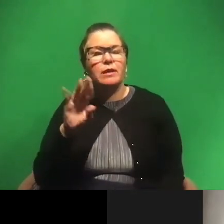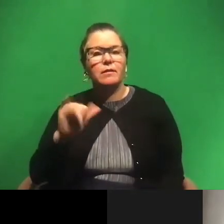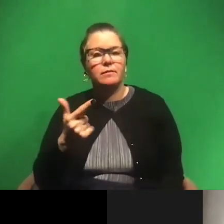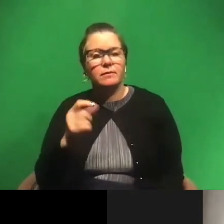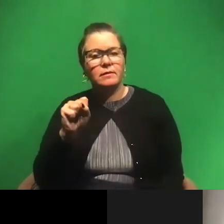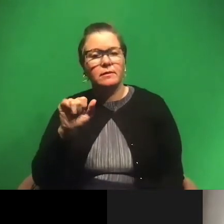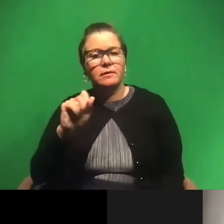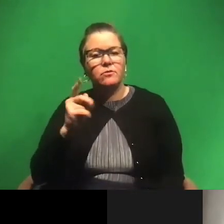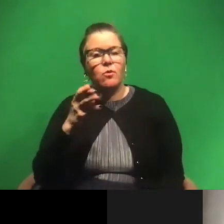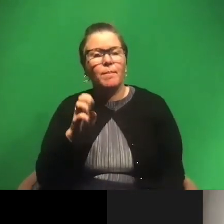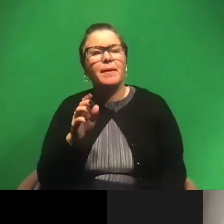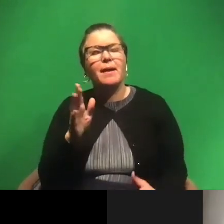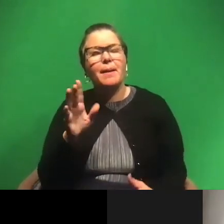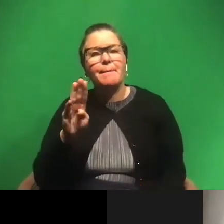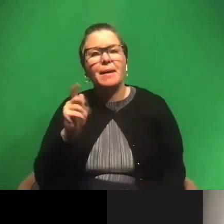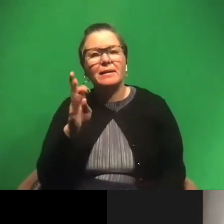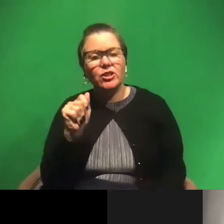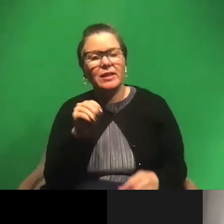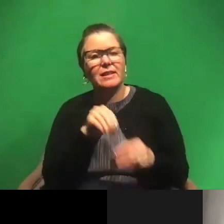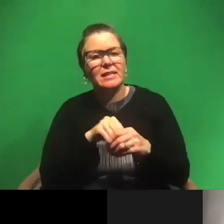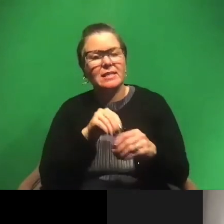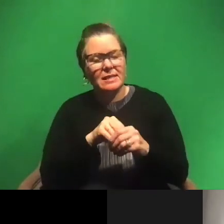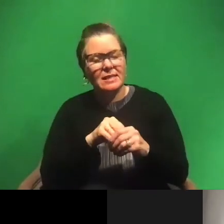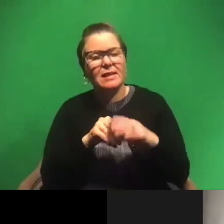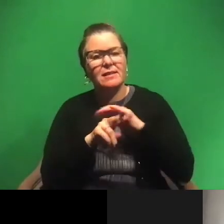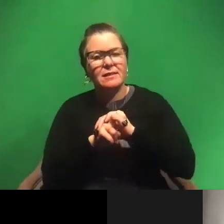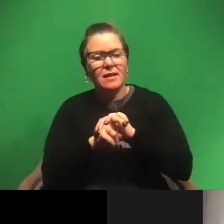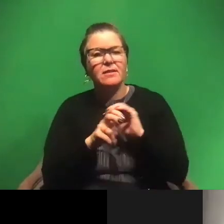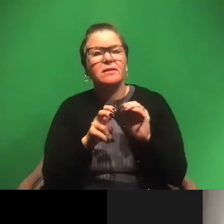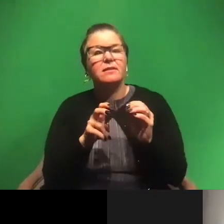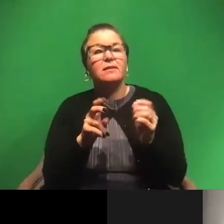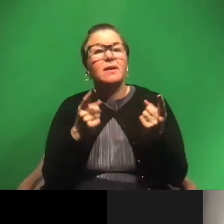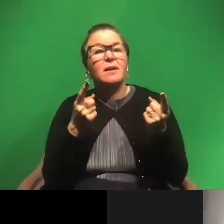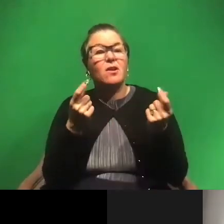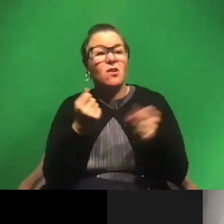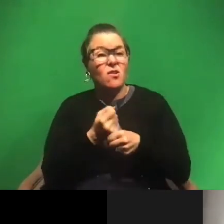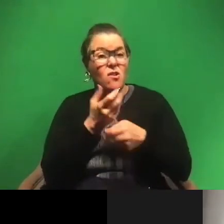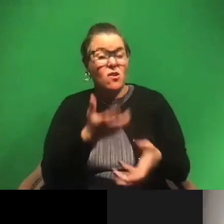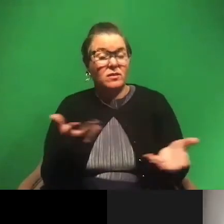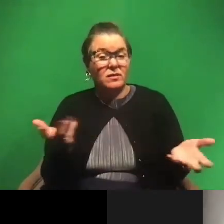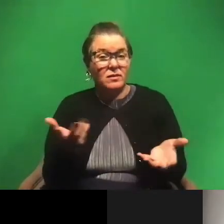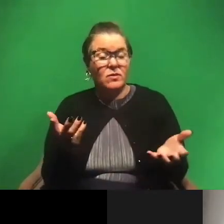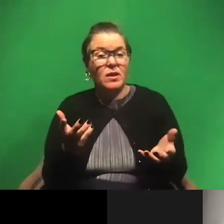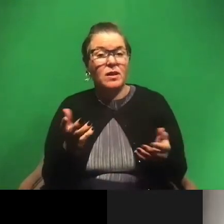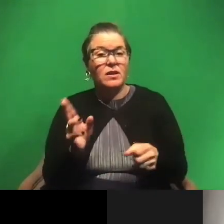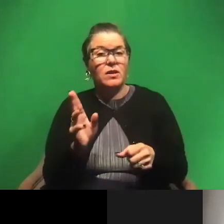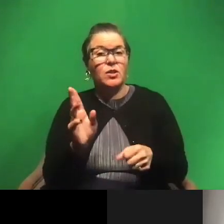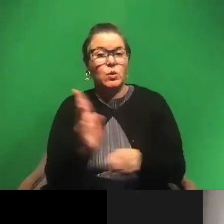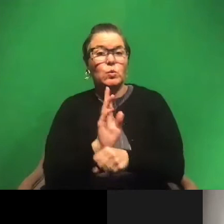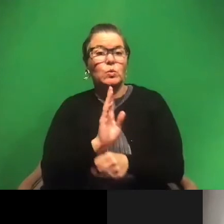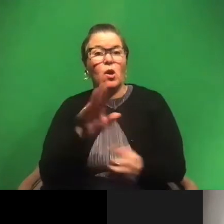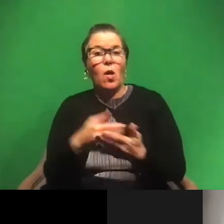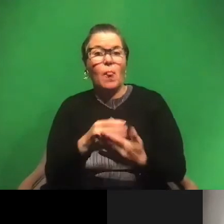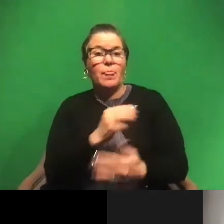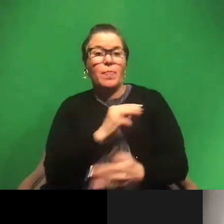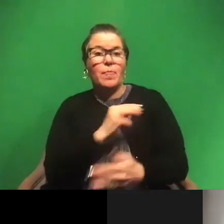was a bacteria that went inside the snails, and it basically caused them to use all their muscle tissue because they